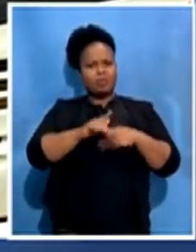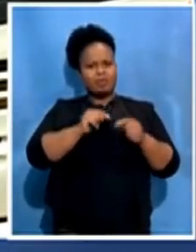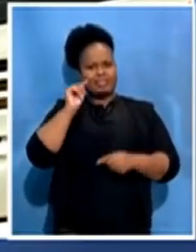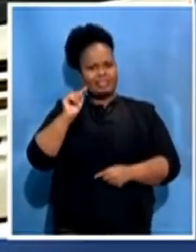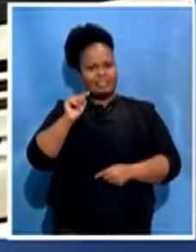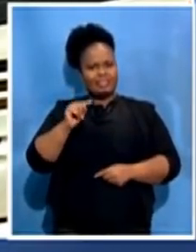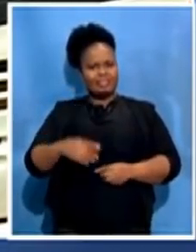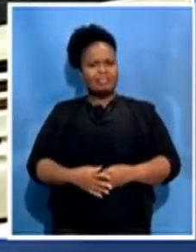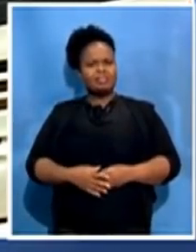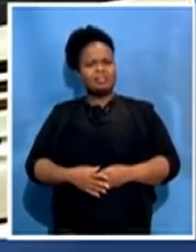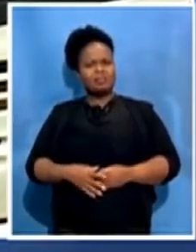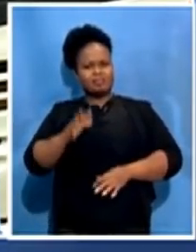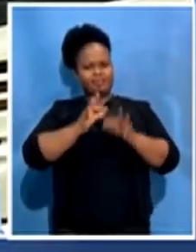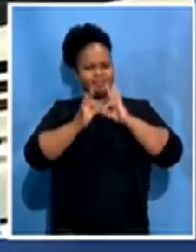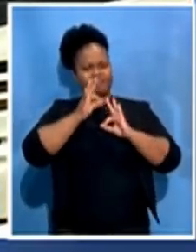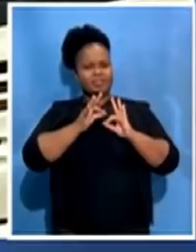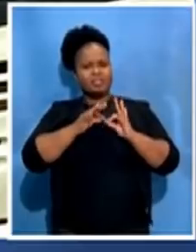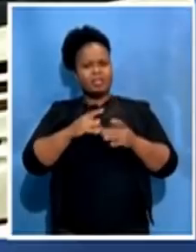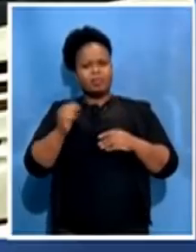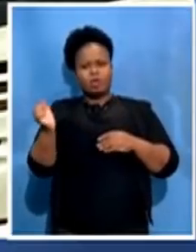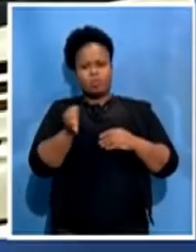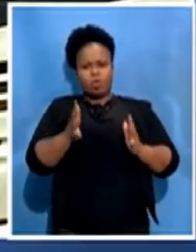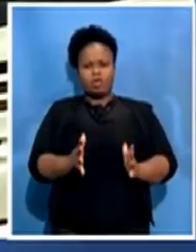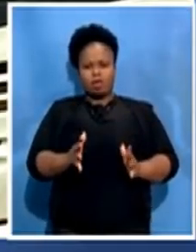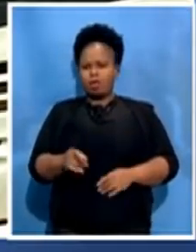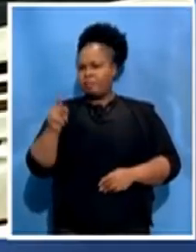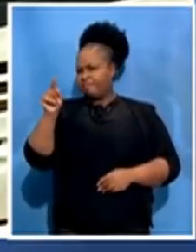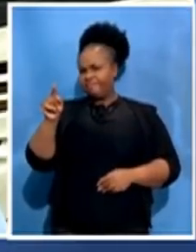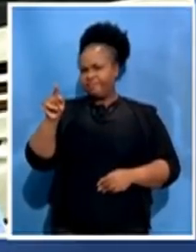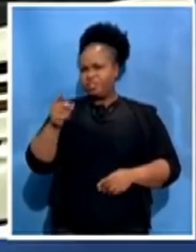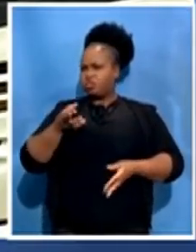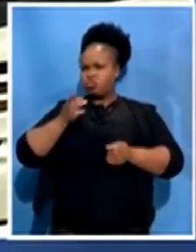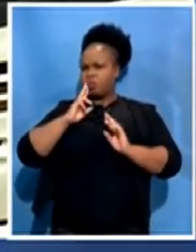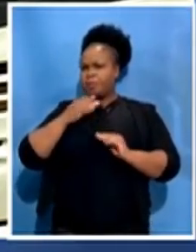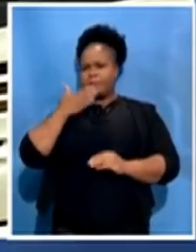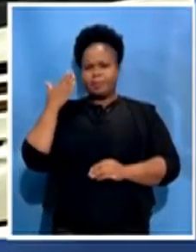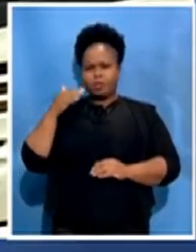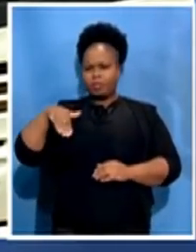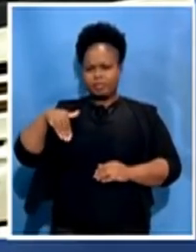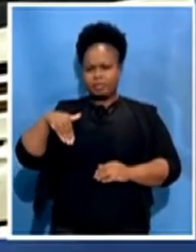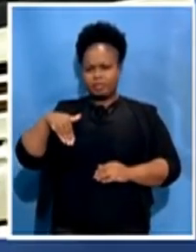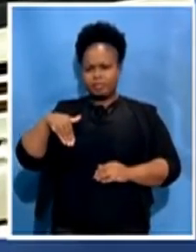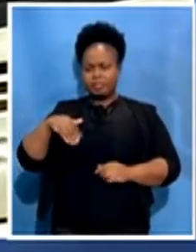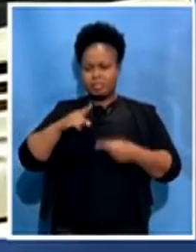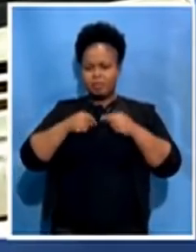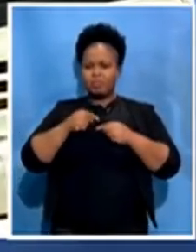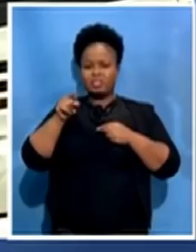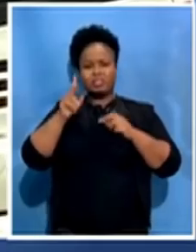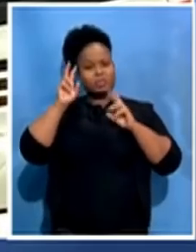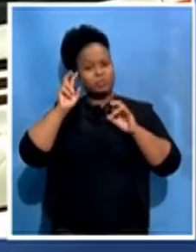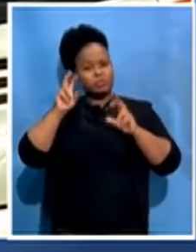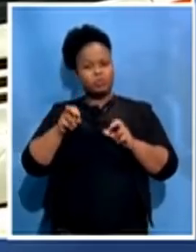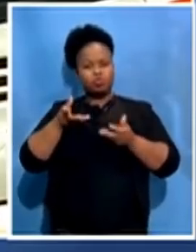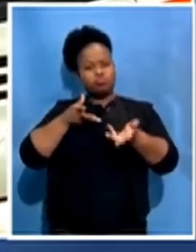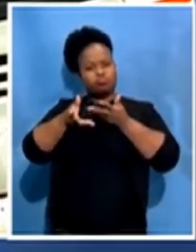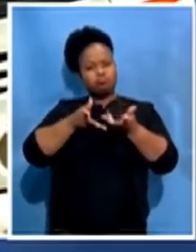employer, have they not responded yet to these issues? What sort of interactions, engagements has